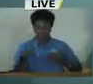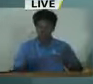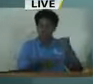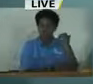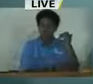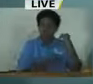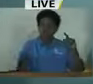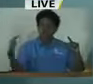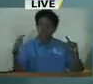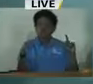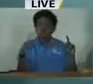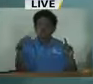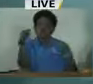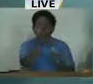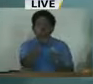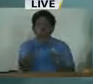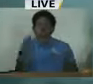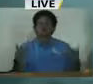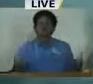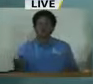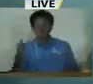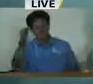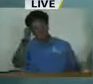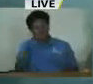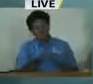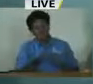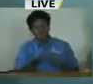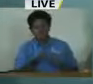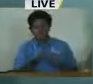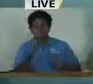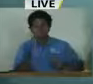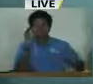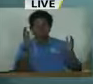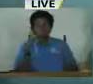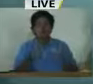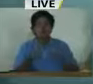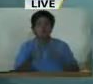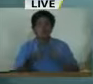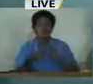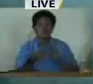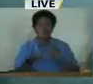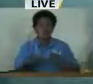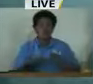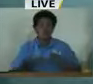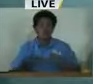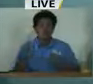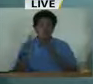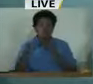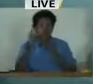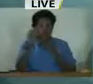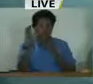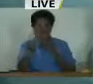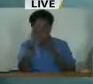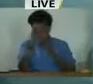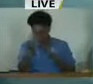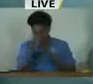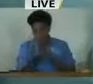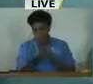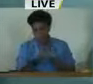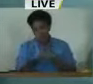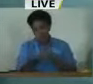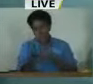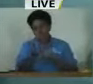us, because now remember, I am not talking of a motion. I'm asking for your direction based on your